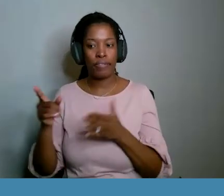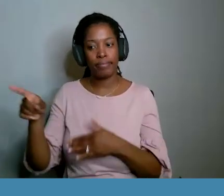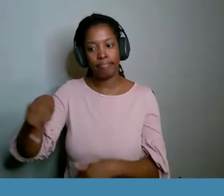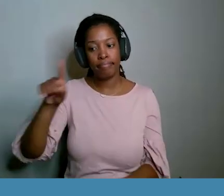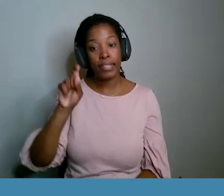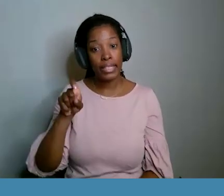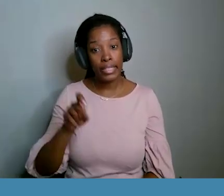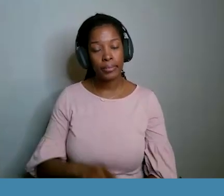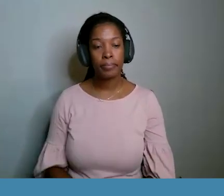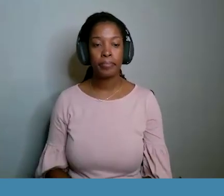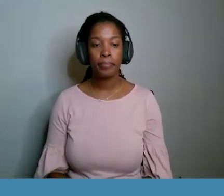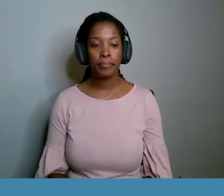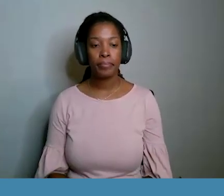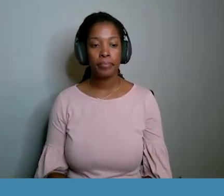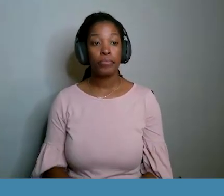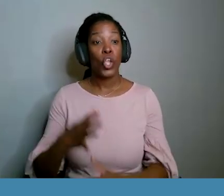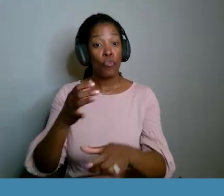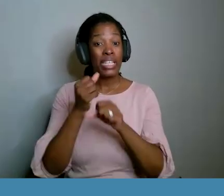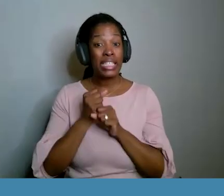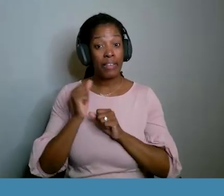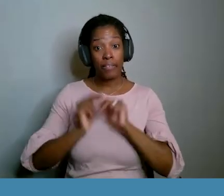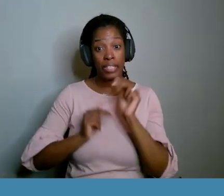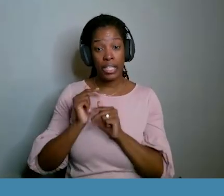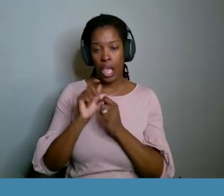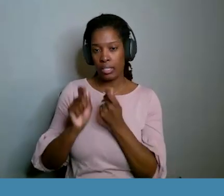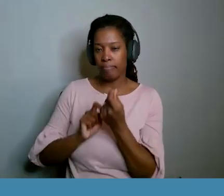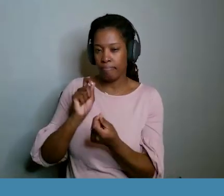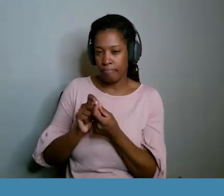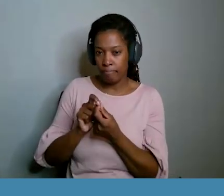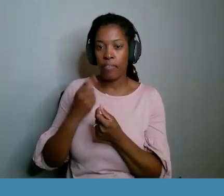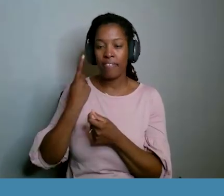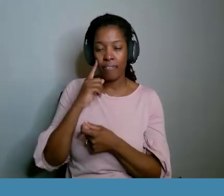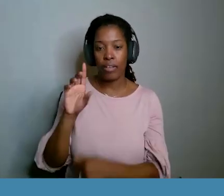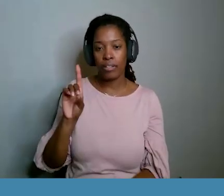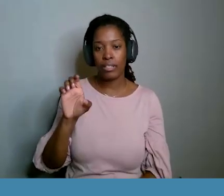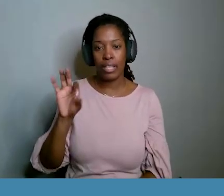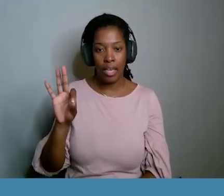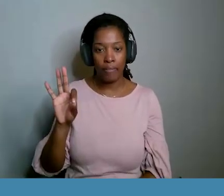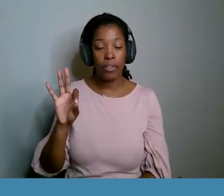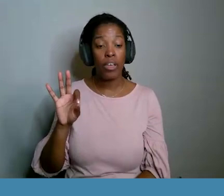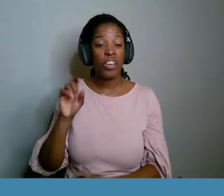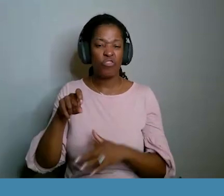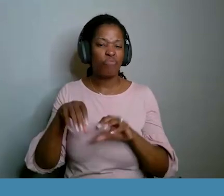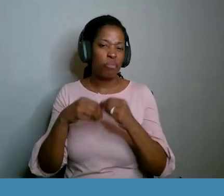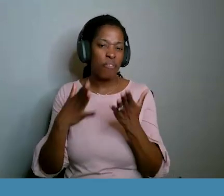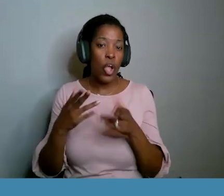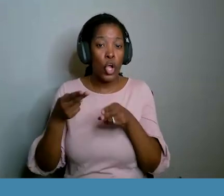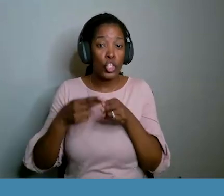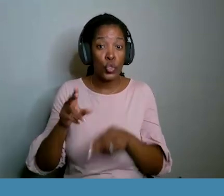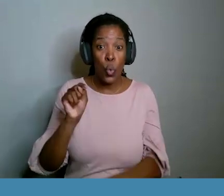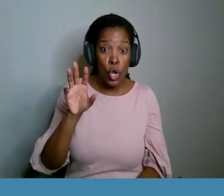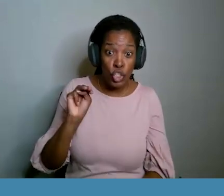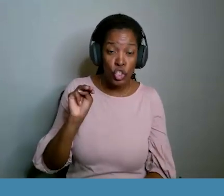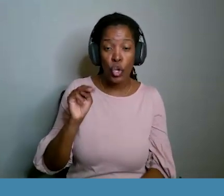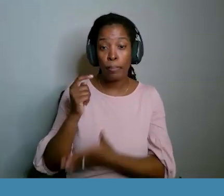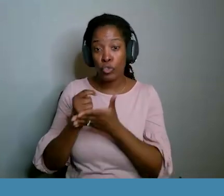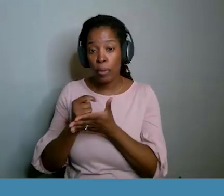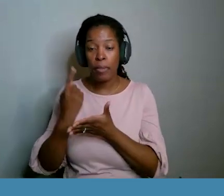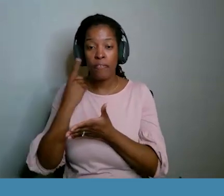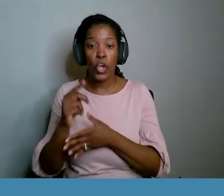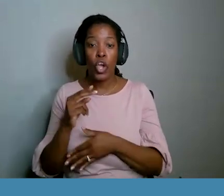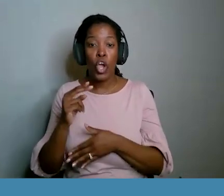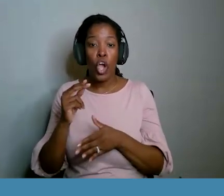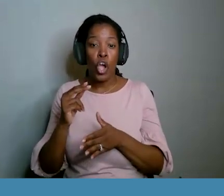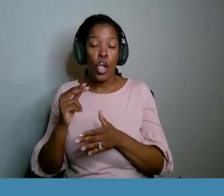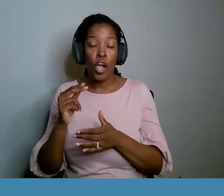are especially designated by DCF. And again, they're meant to provide short-term treatment for acute mental health crisis